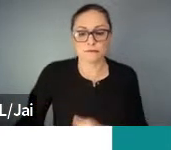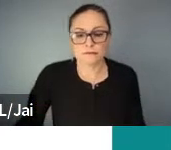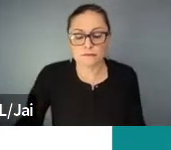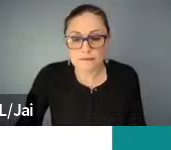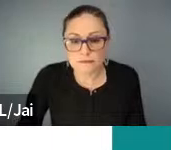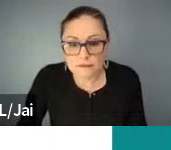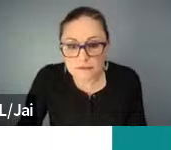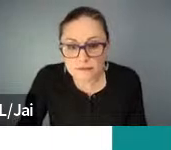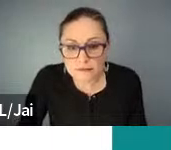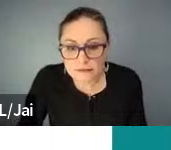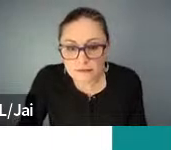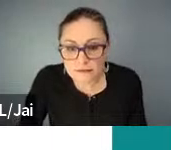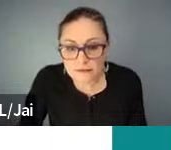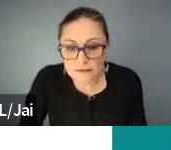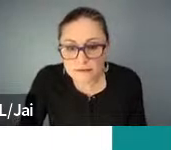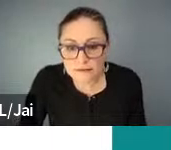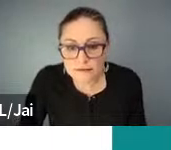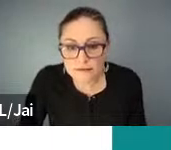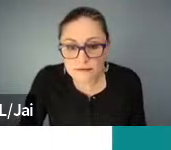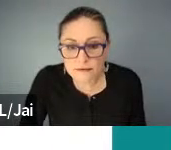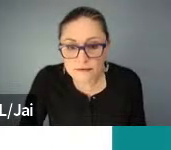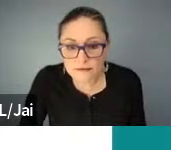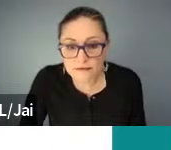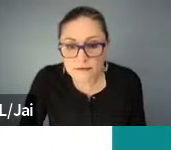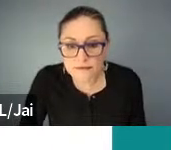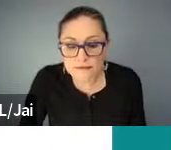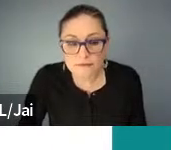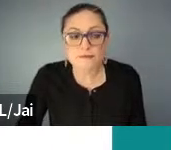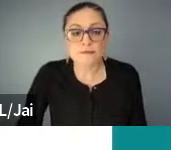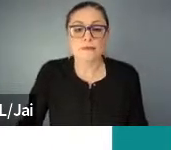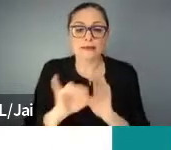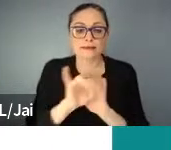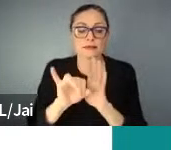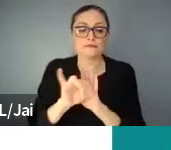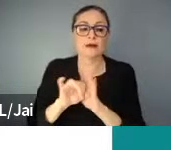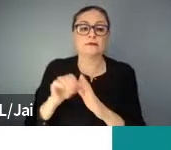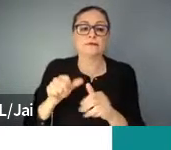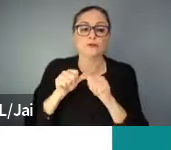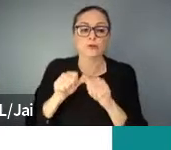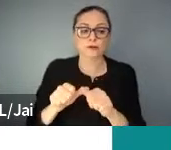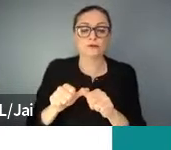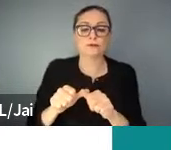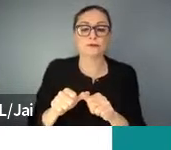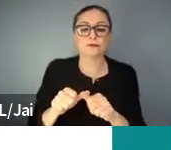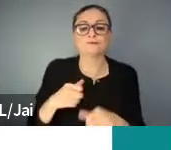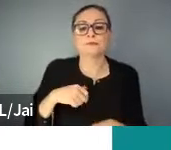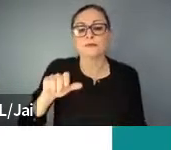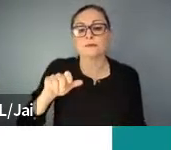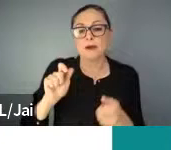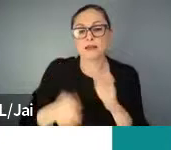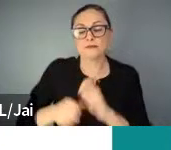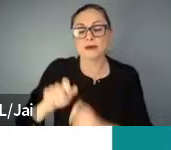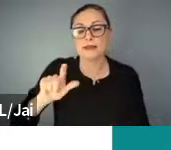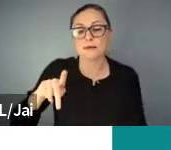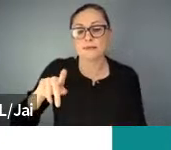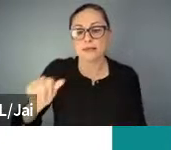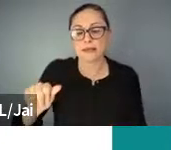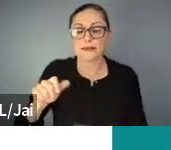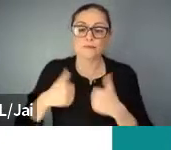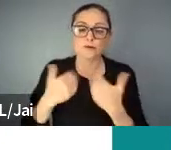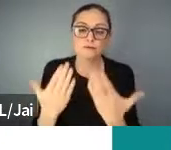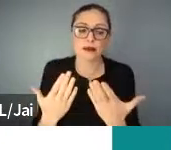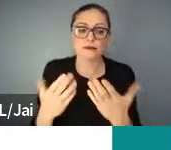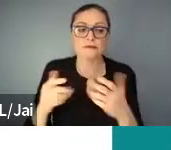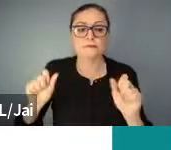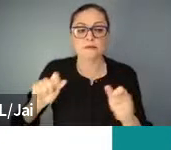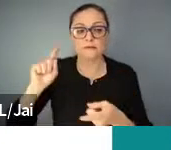regulations on climate, identifies the potential long-term climate impacts from the modified LPA, and provides potential mitigation